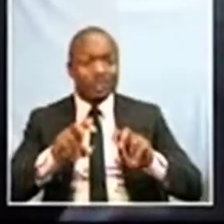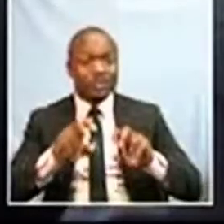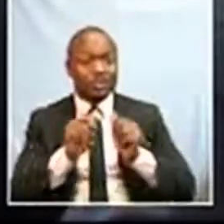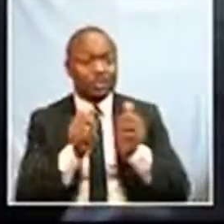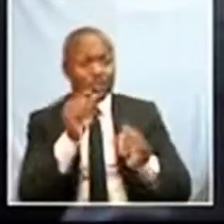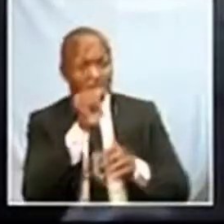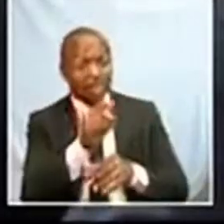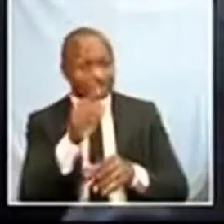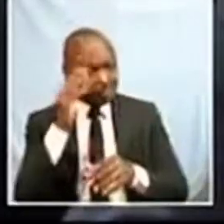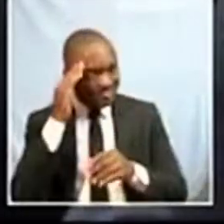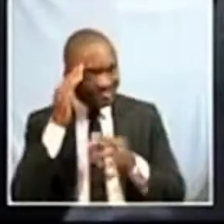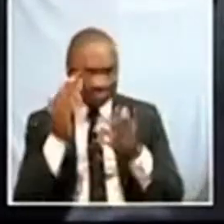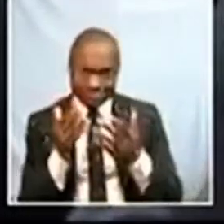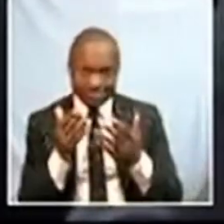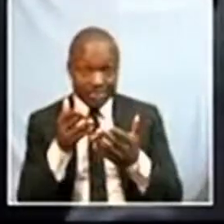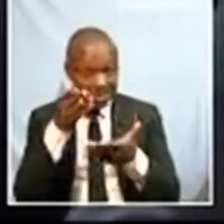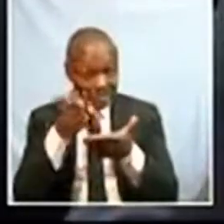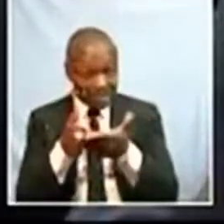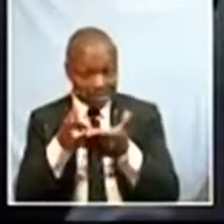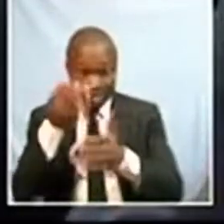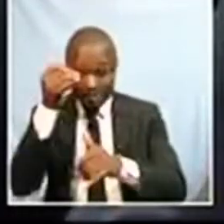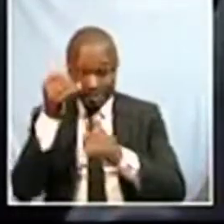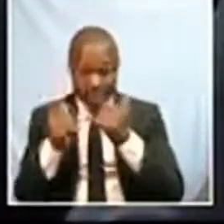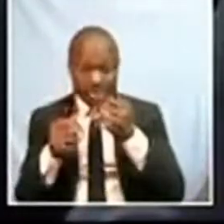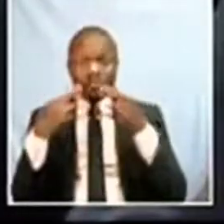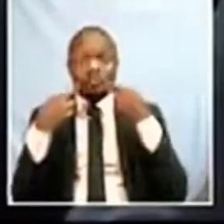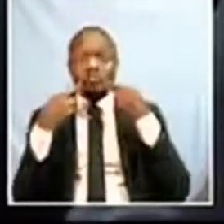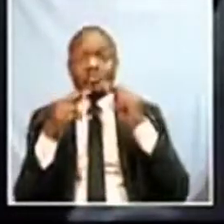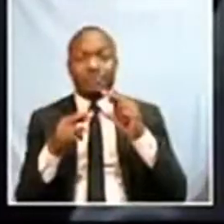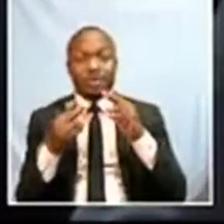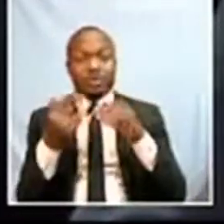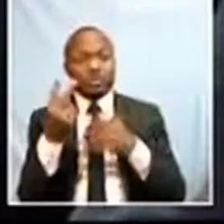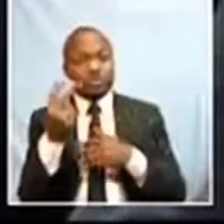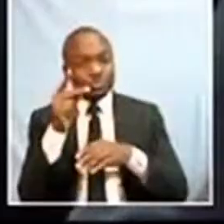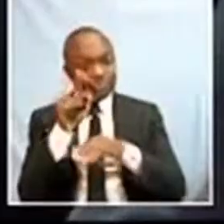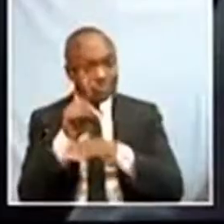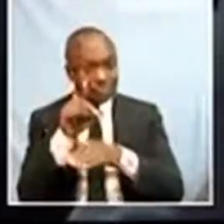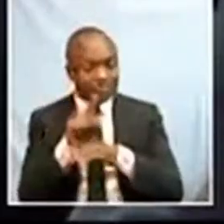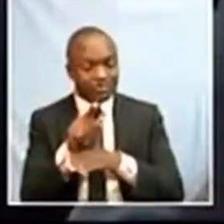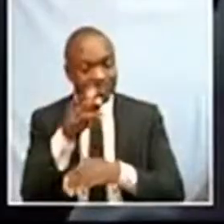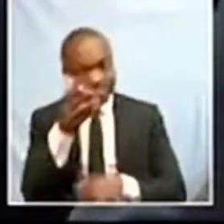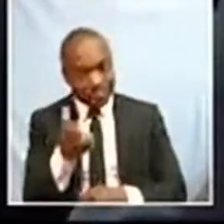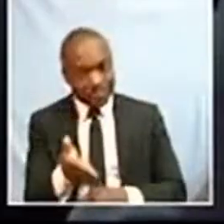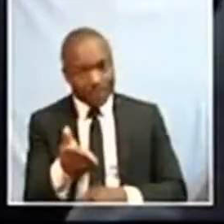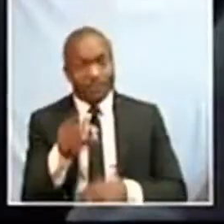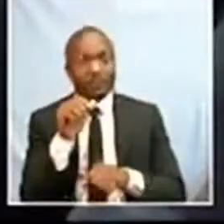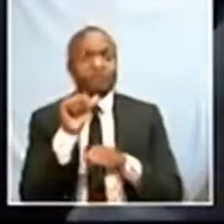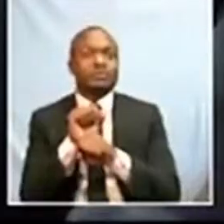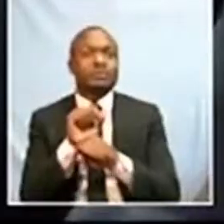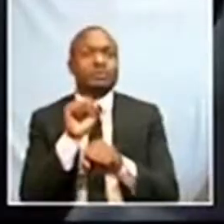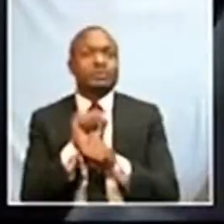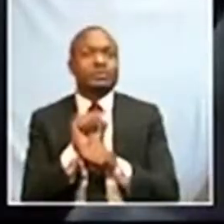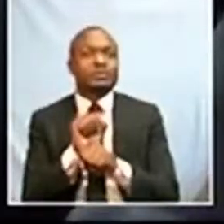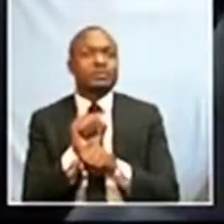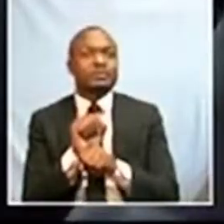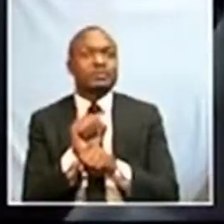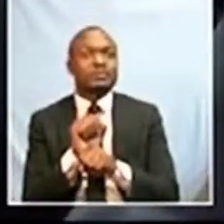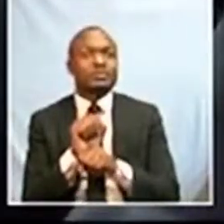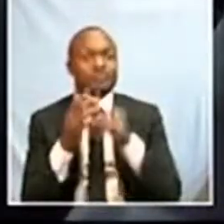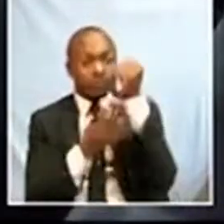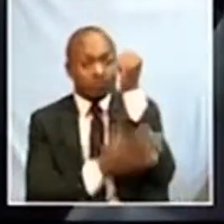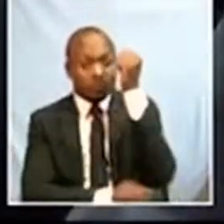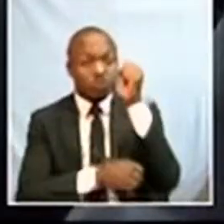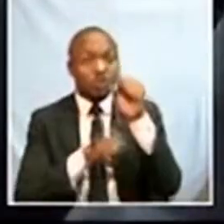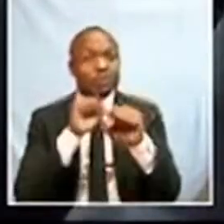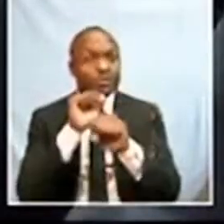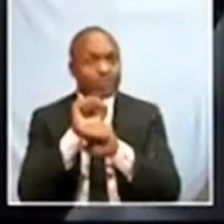knowing. Because this is the end result now. When he had these 2 projects, the performance, there was poor